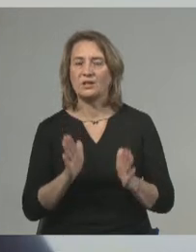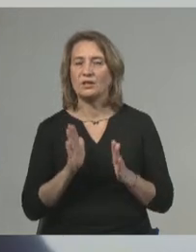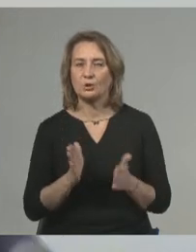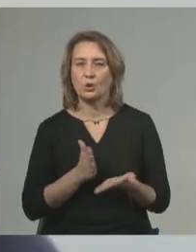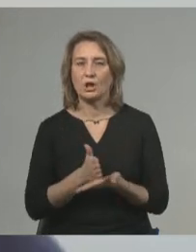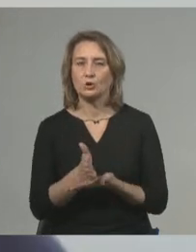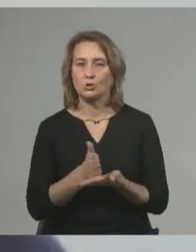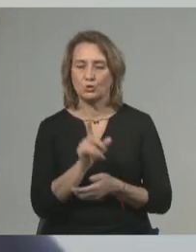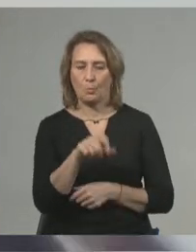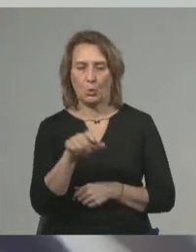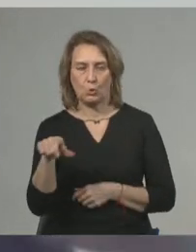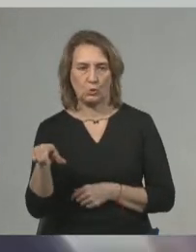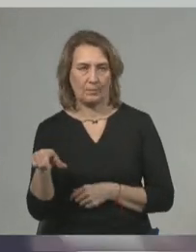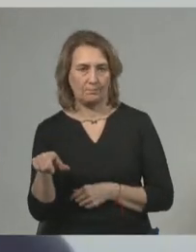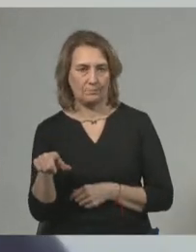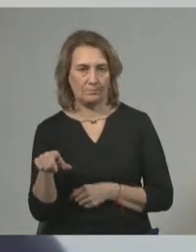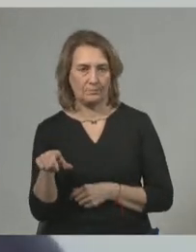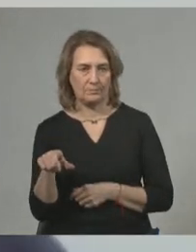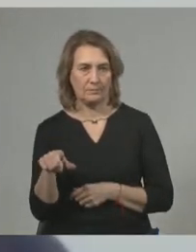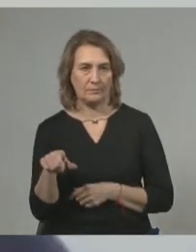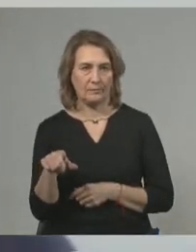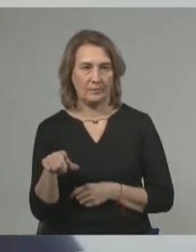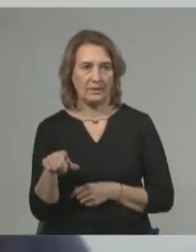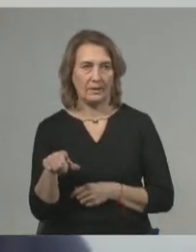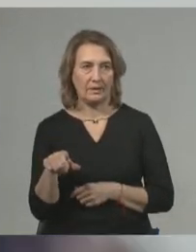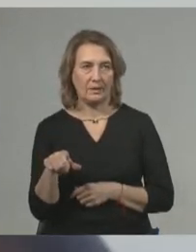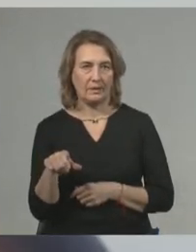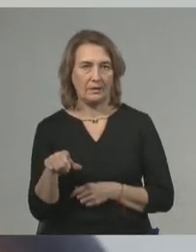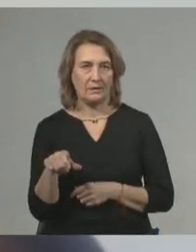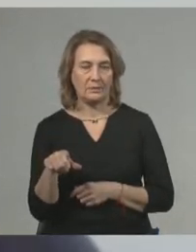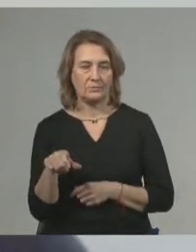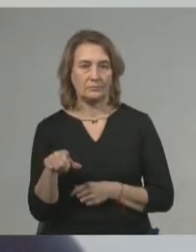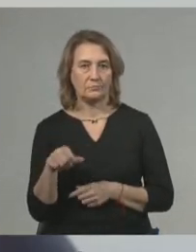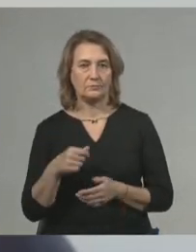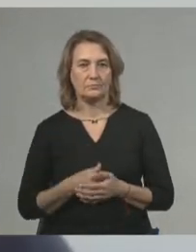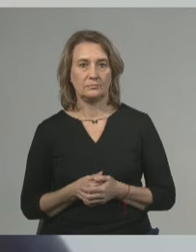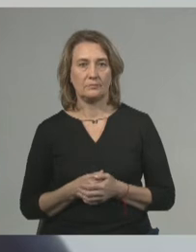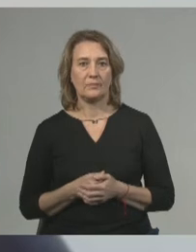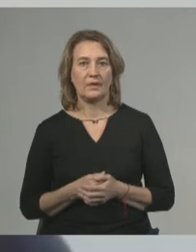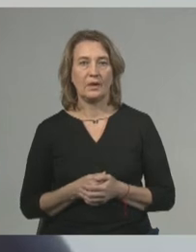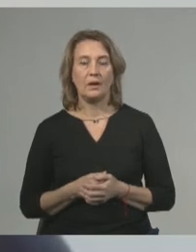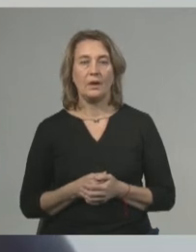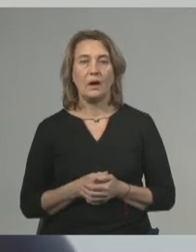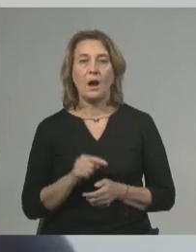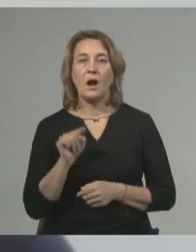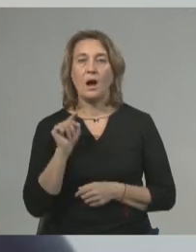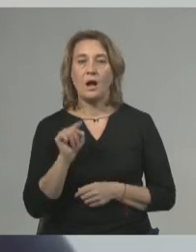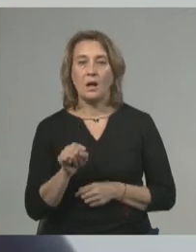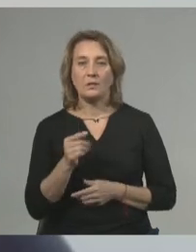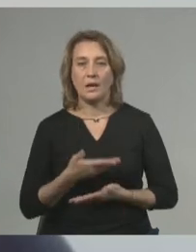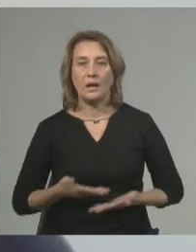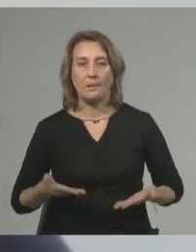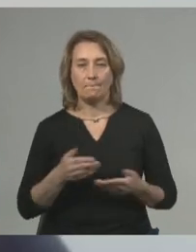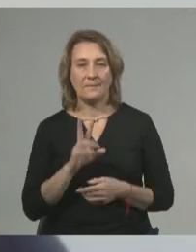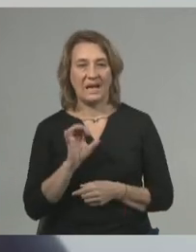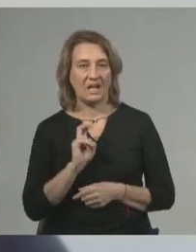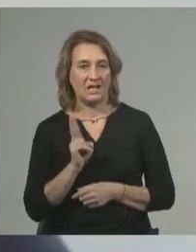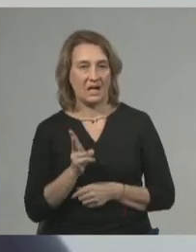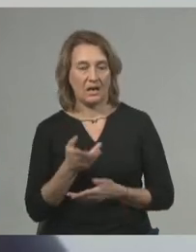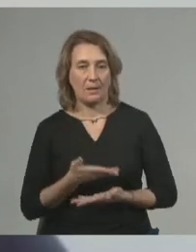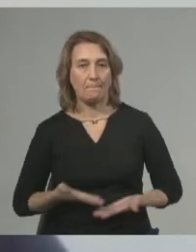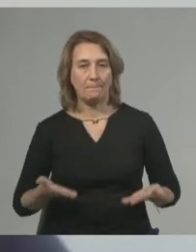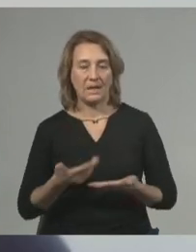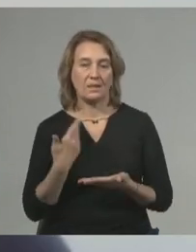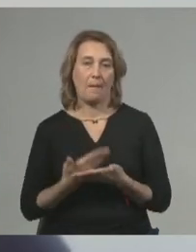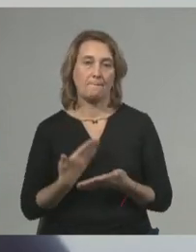editorially and shares the same belief that meant that that editorial we as a media have for example in el salvador we have been last